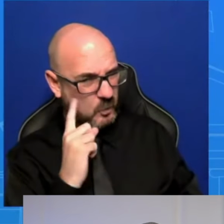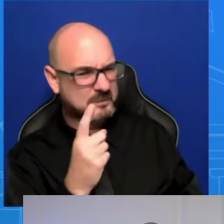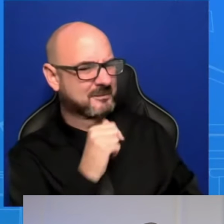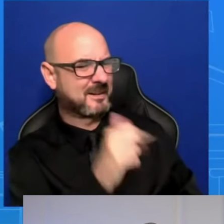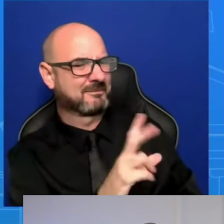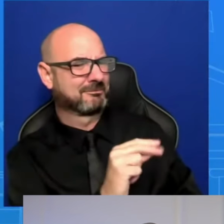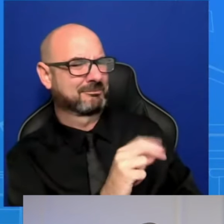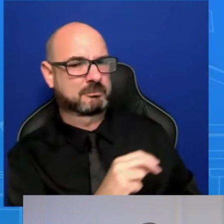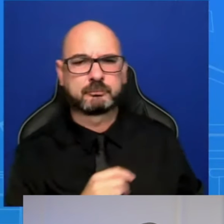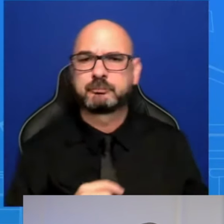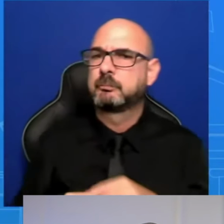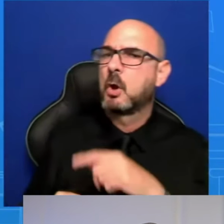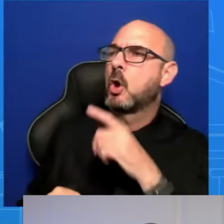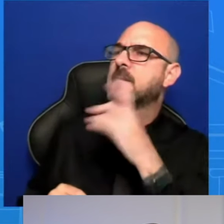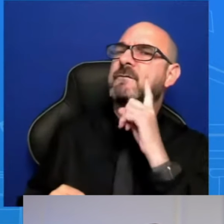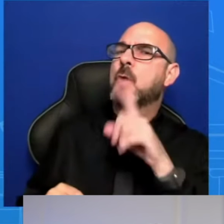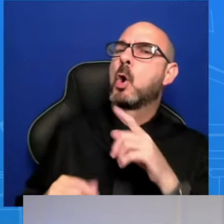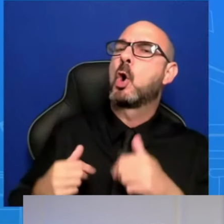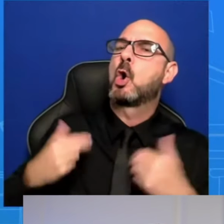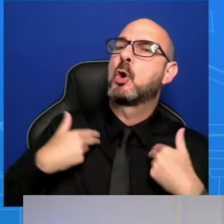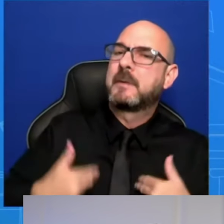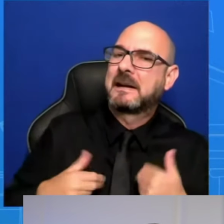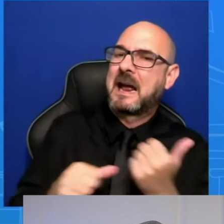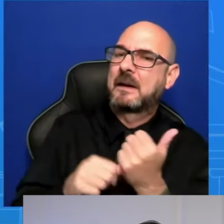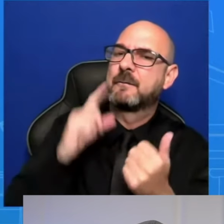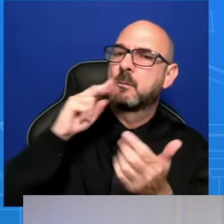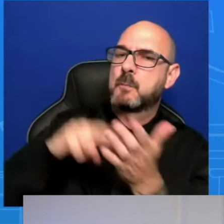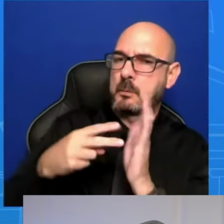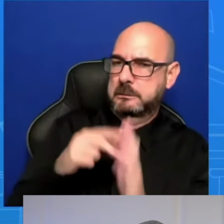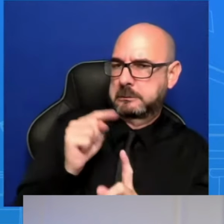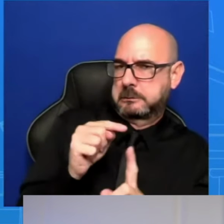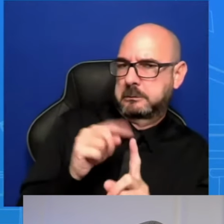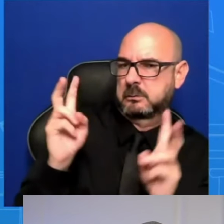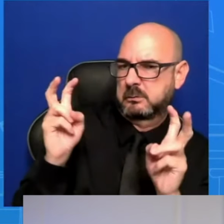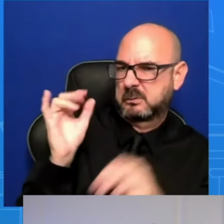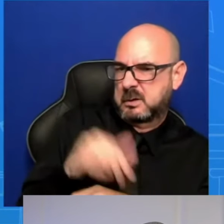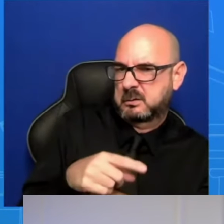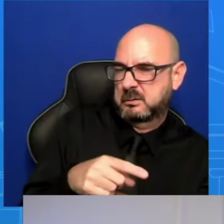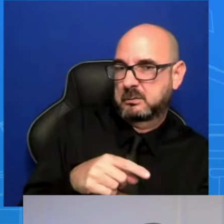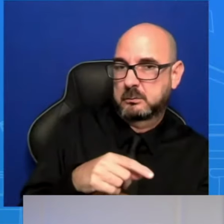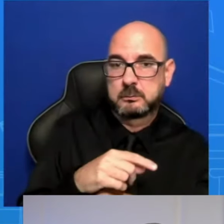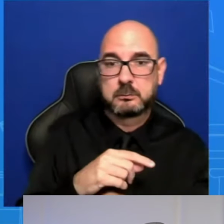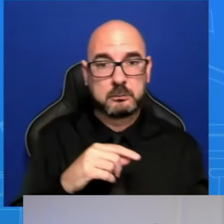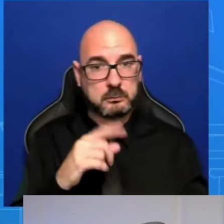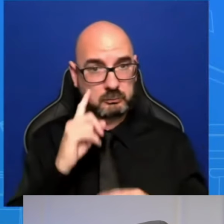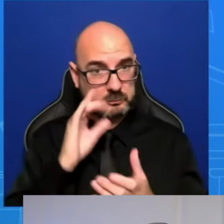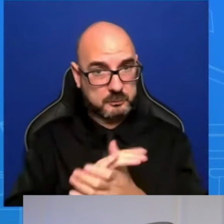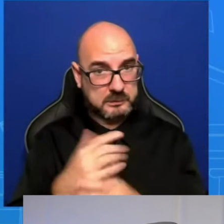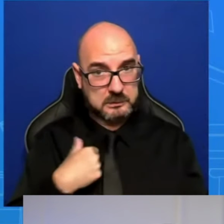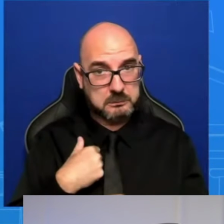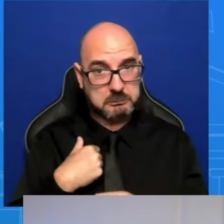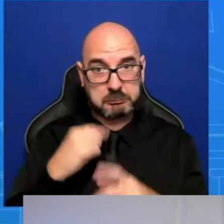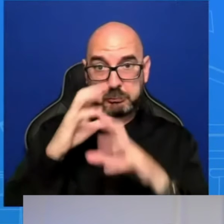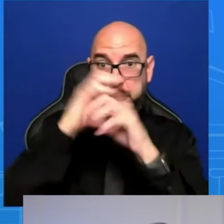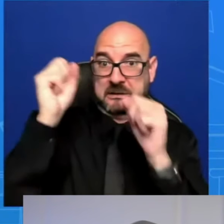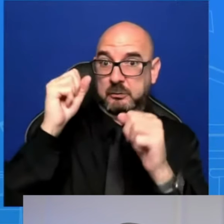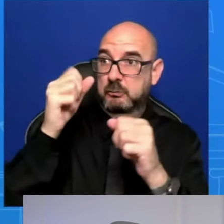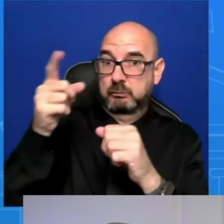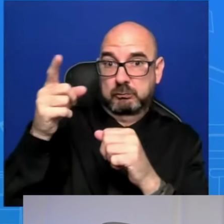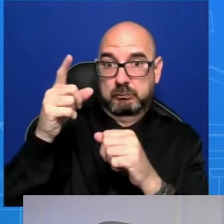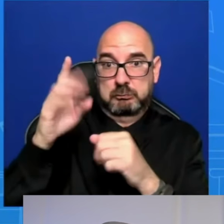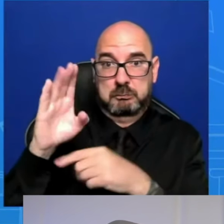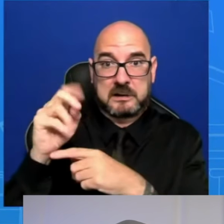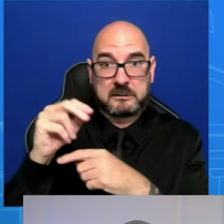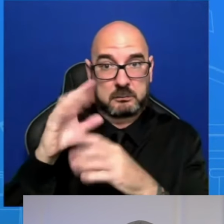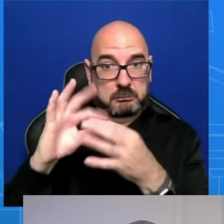But you don't believe me. Well, doesn't that free up money for them to spend on other stuff? Where do you get the money for an unprecedented number of munitions to fire at